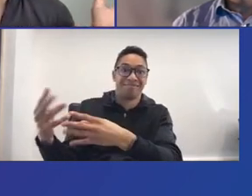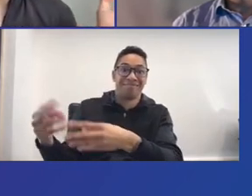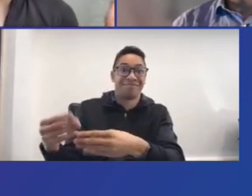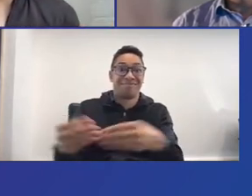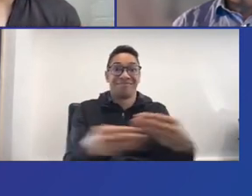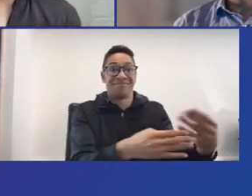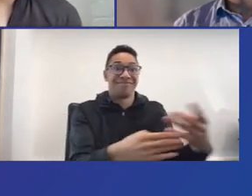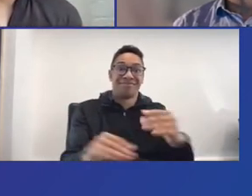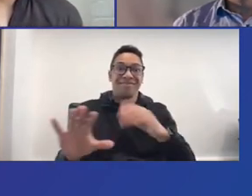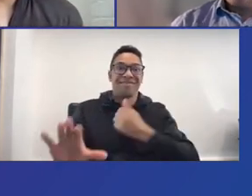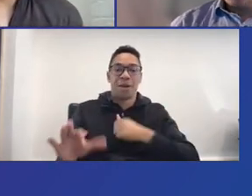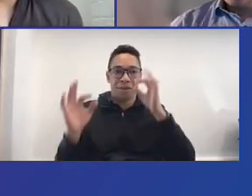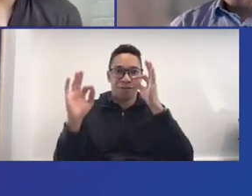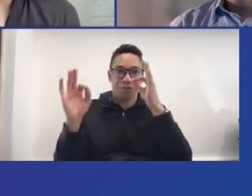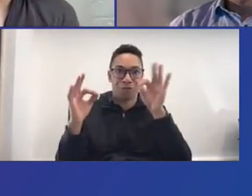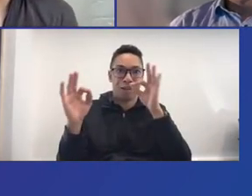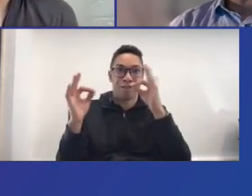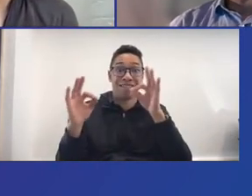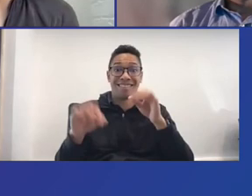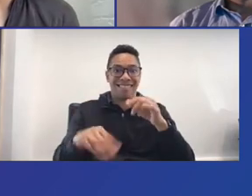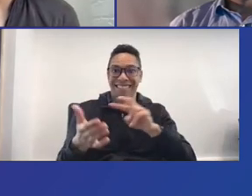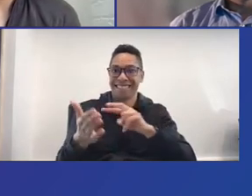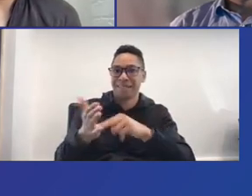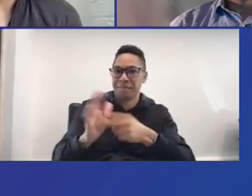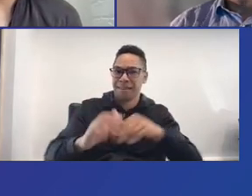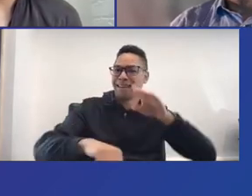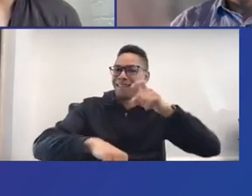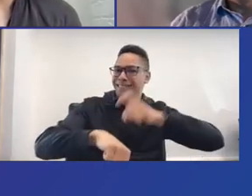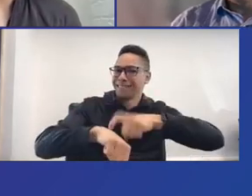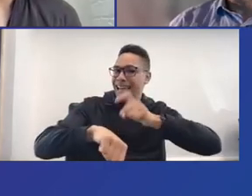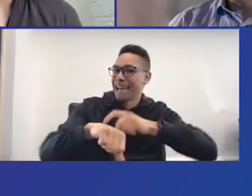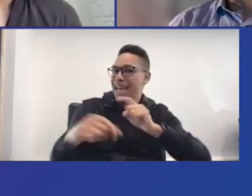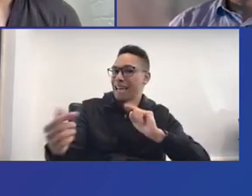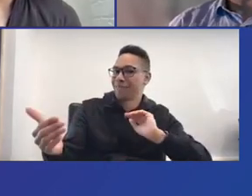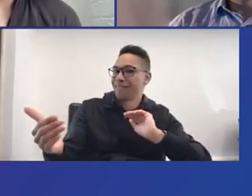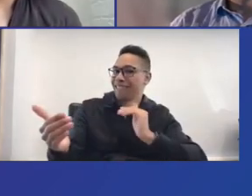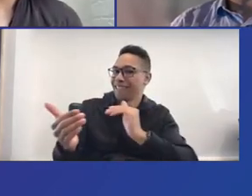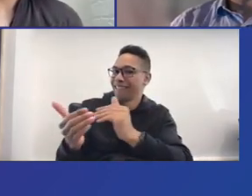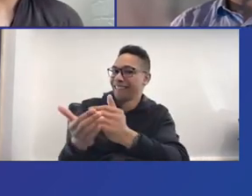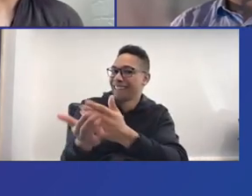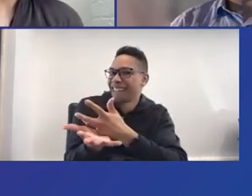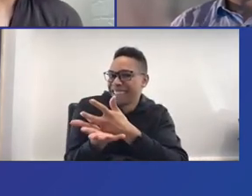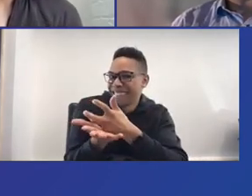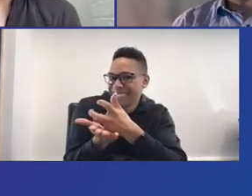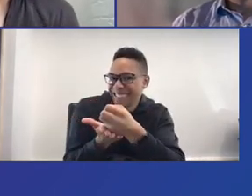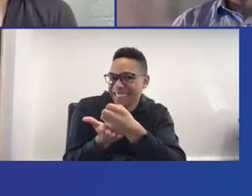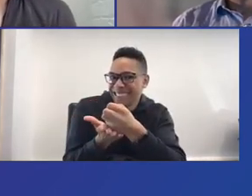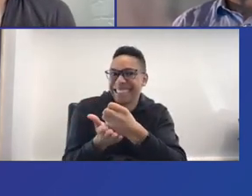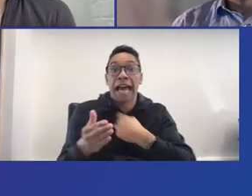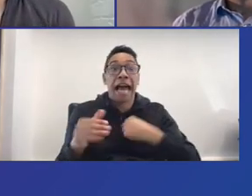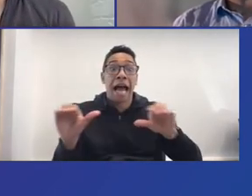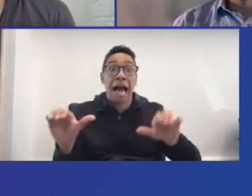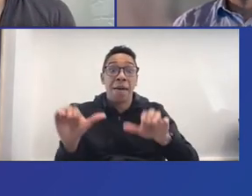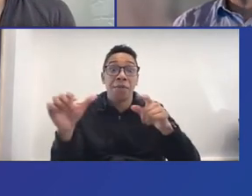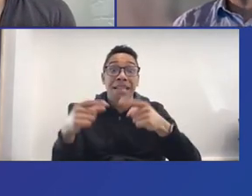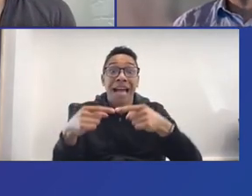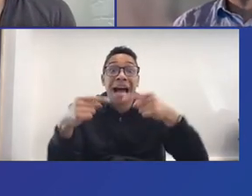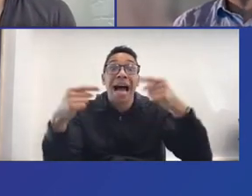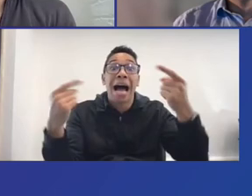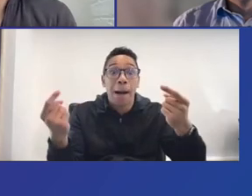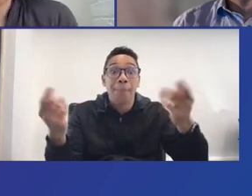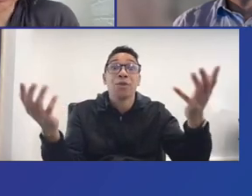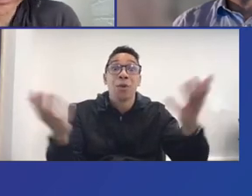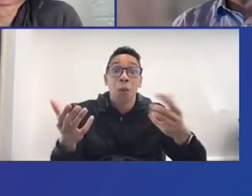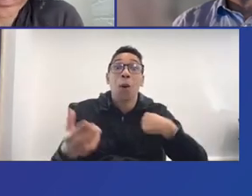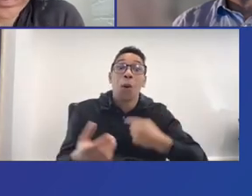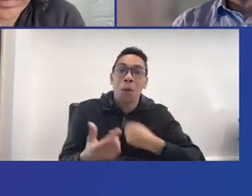they, you know, like we're up against time. And so now I'm like, I'm doing just the opposite of what we were like